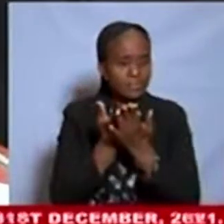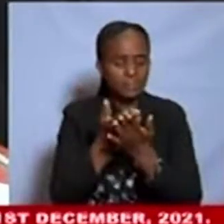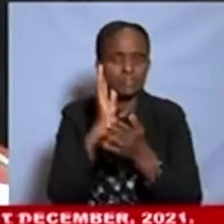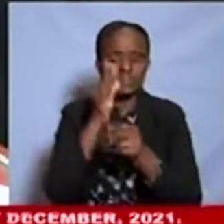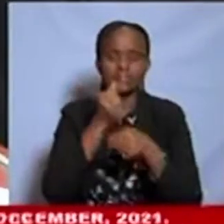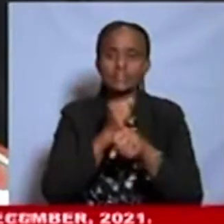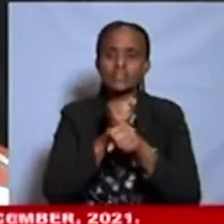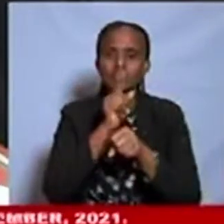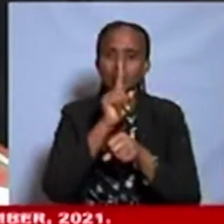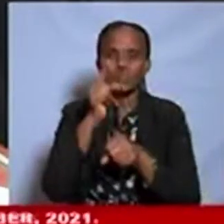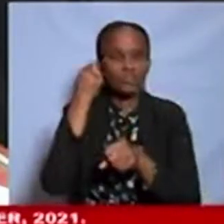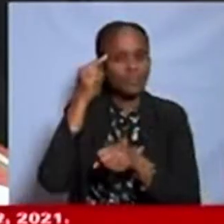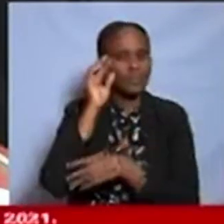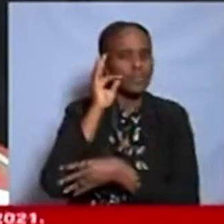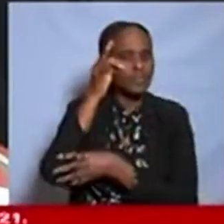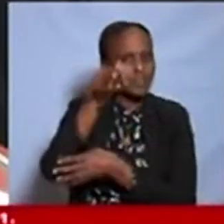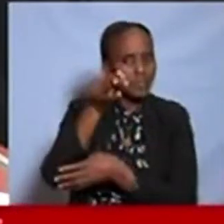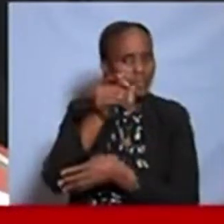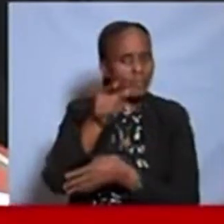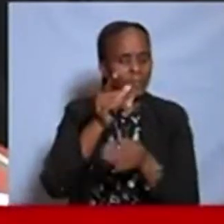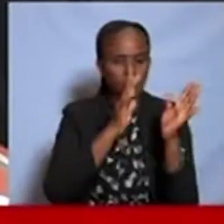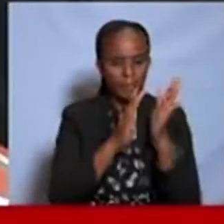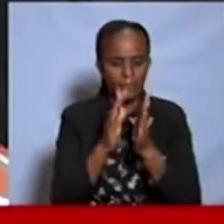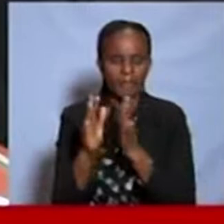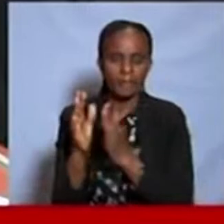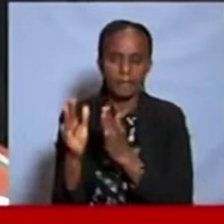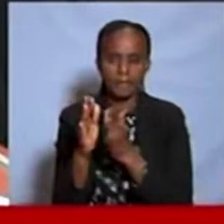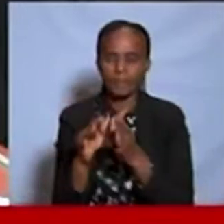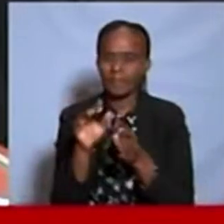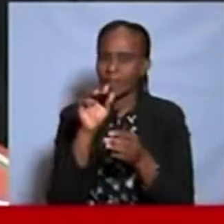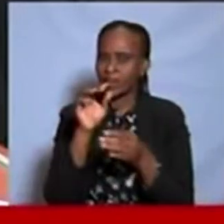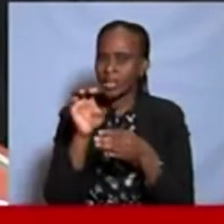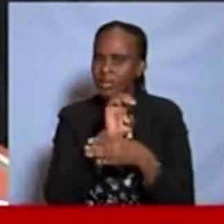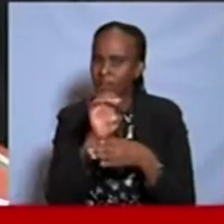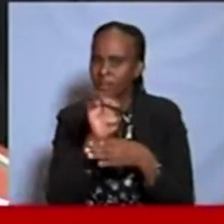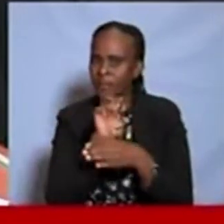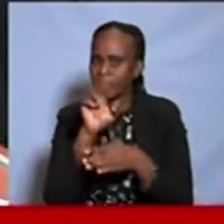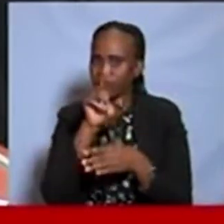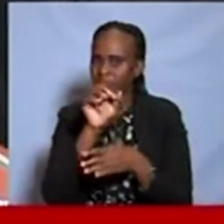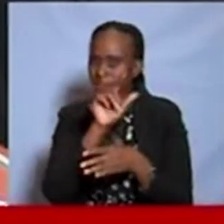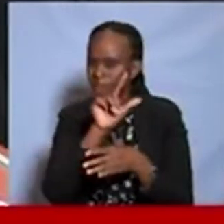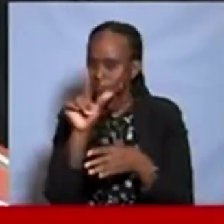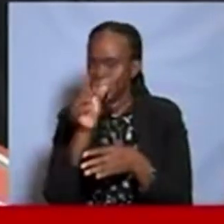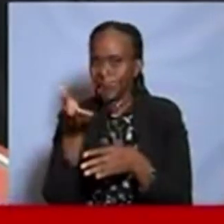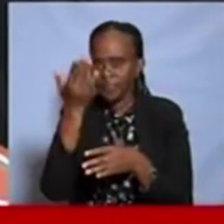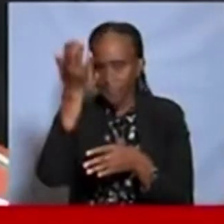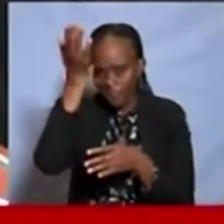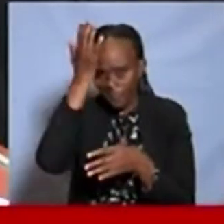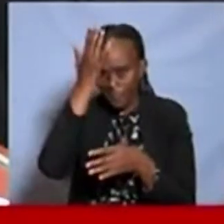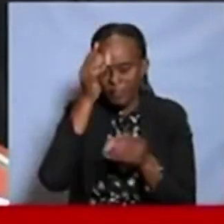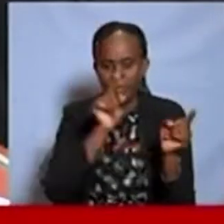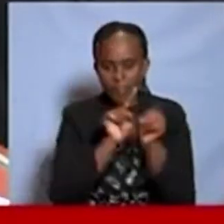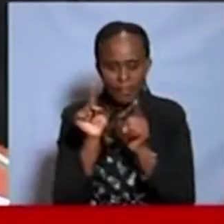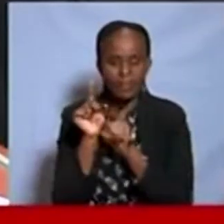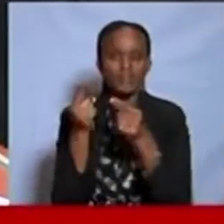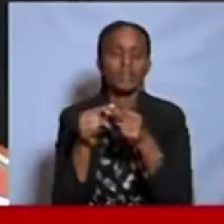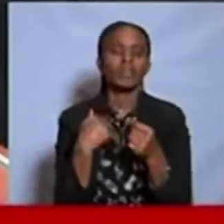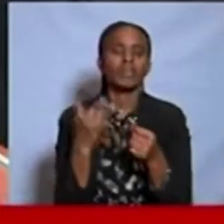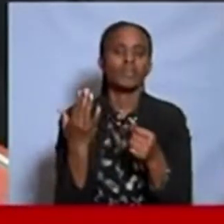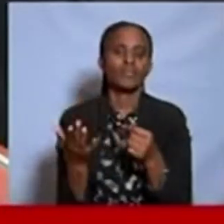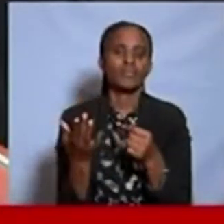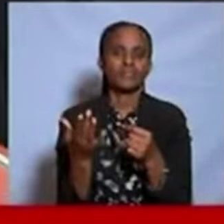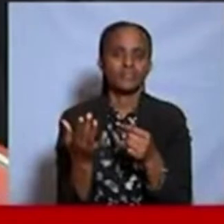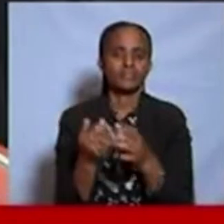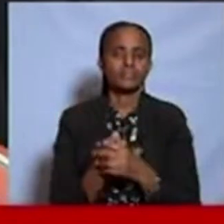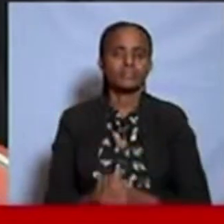that for future purposes, valuation rolls are updated as therefore due.